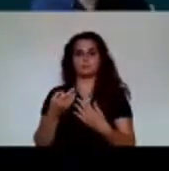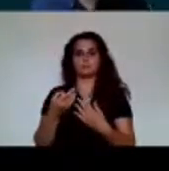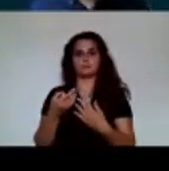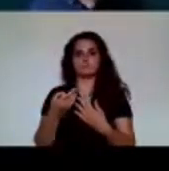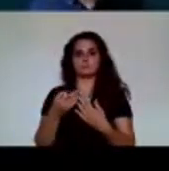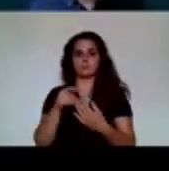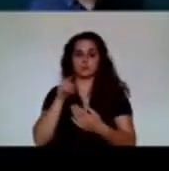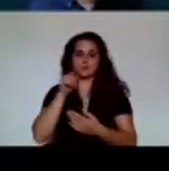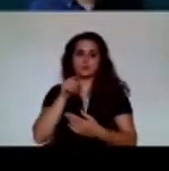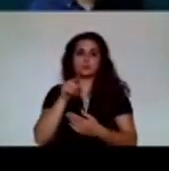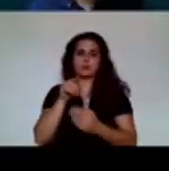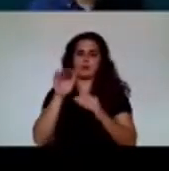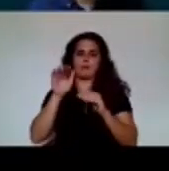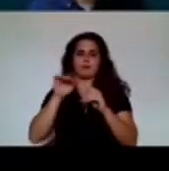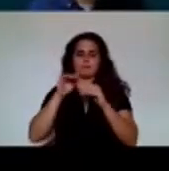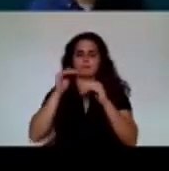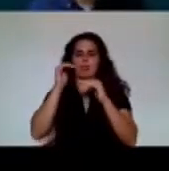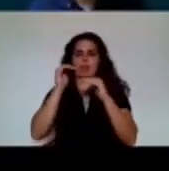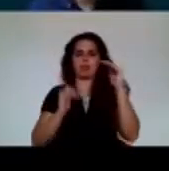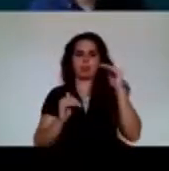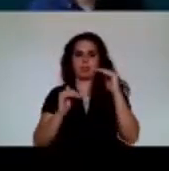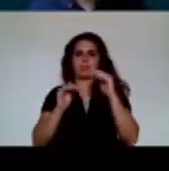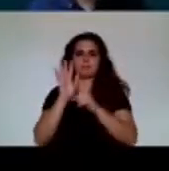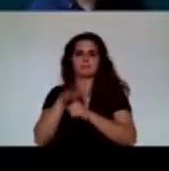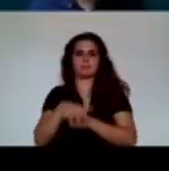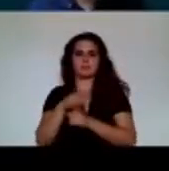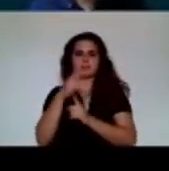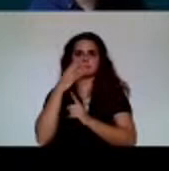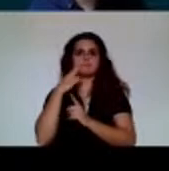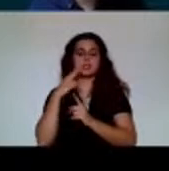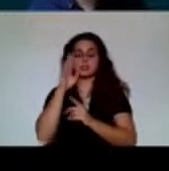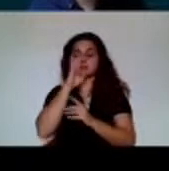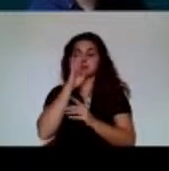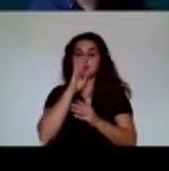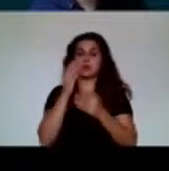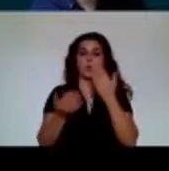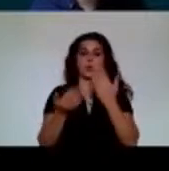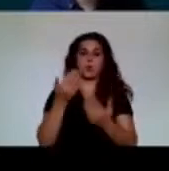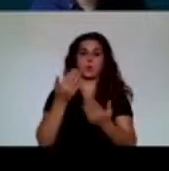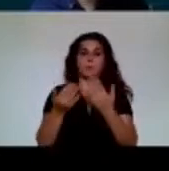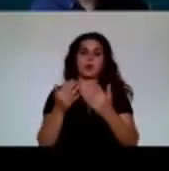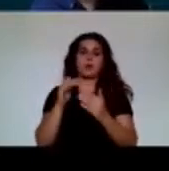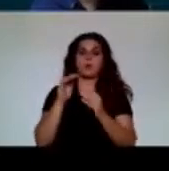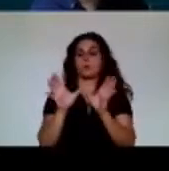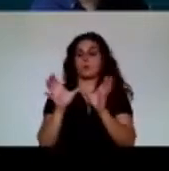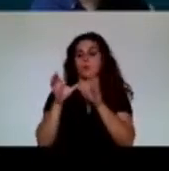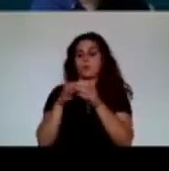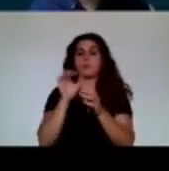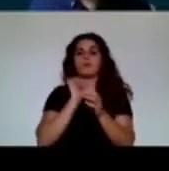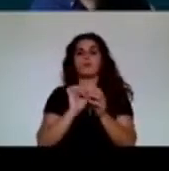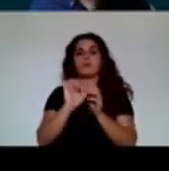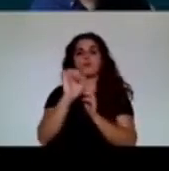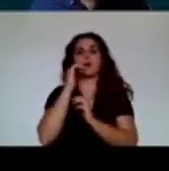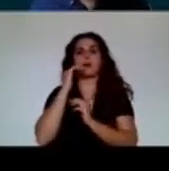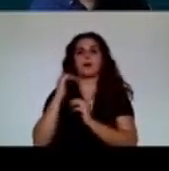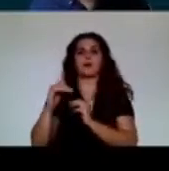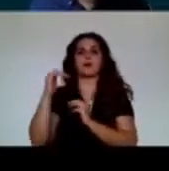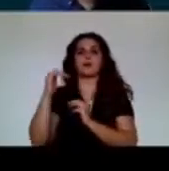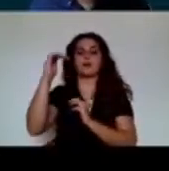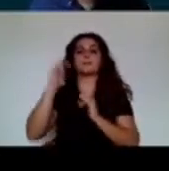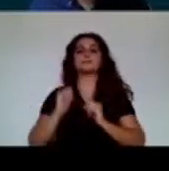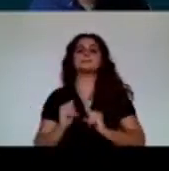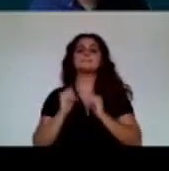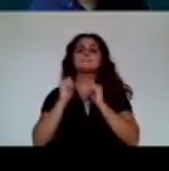you have lower levels of racial biases when compared to your age group. Then we